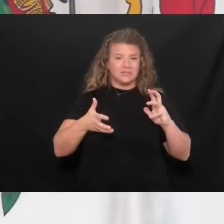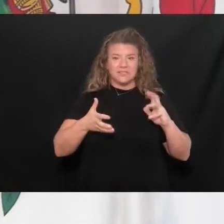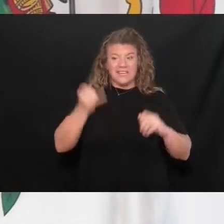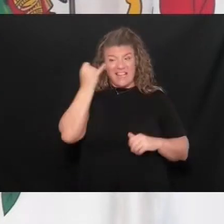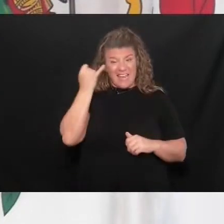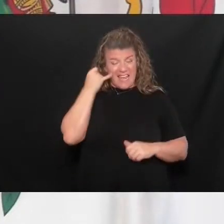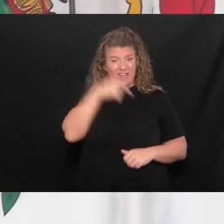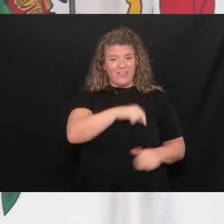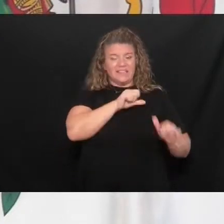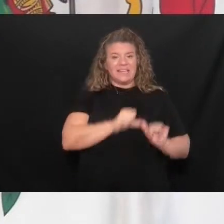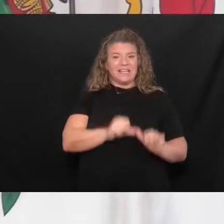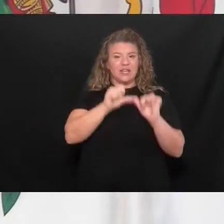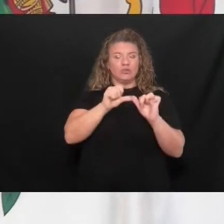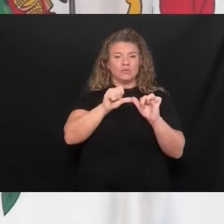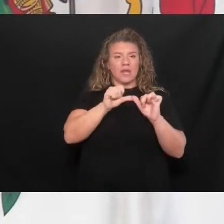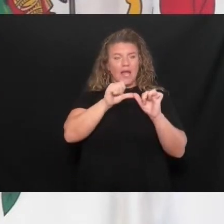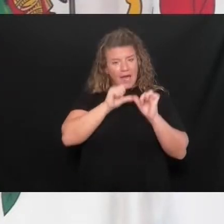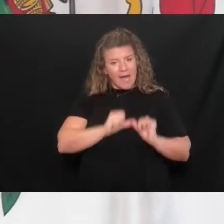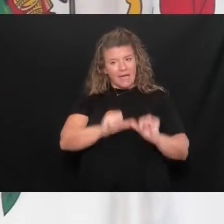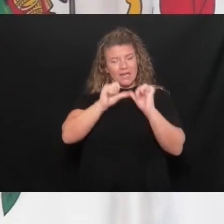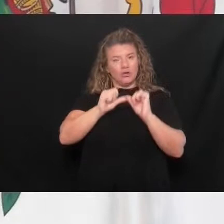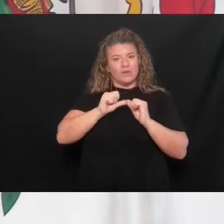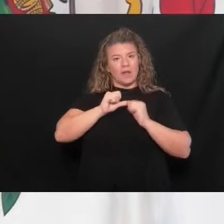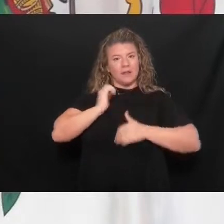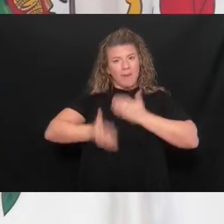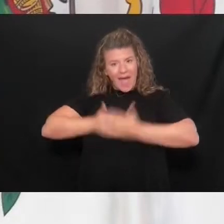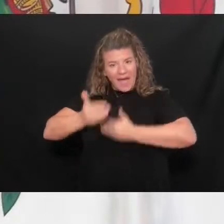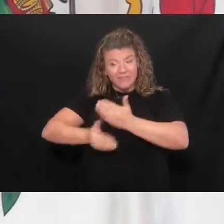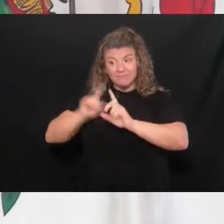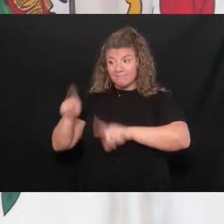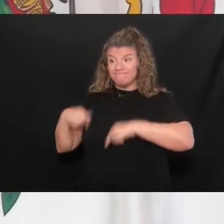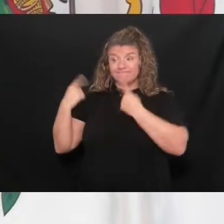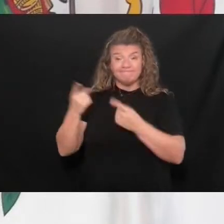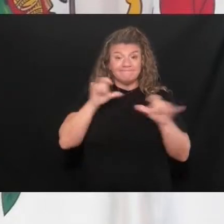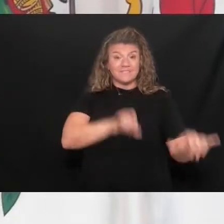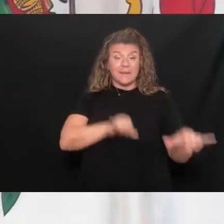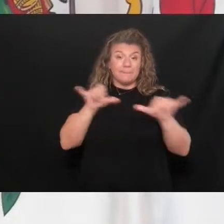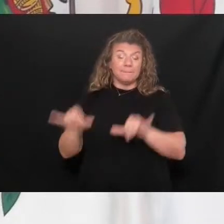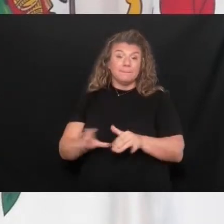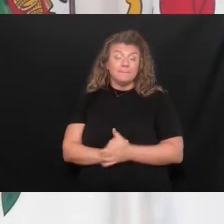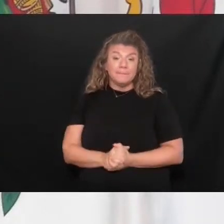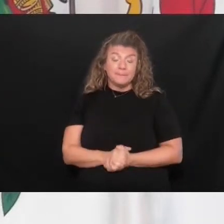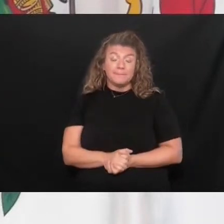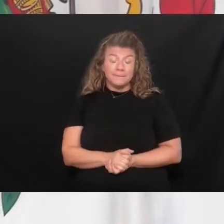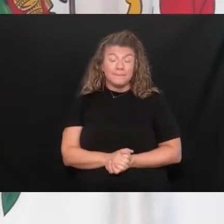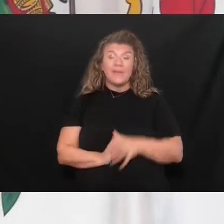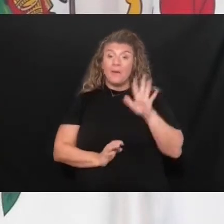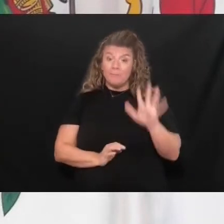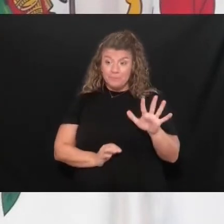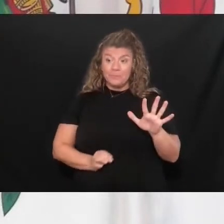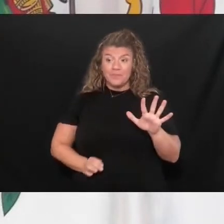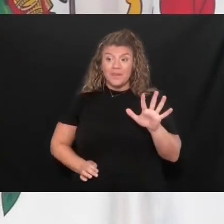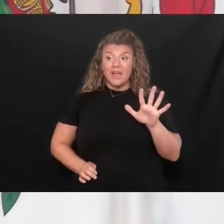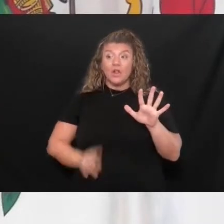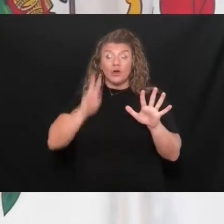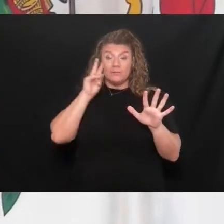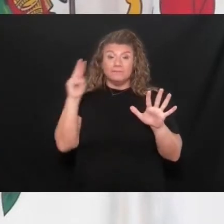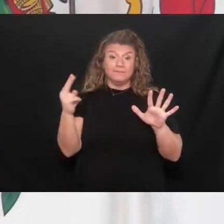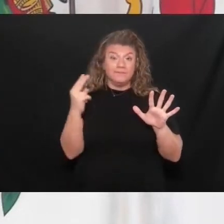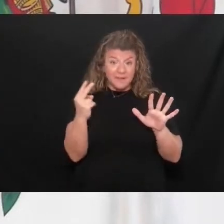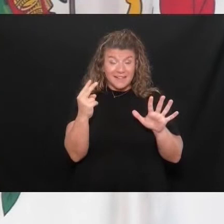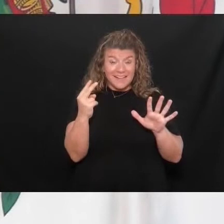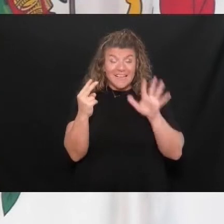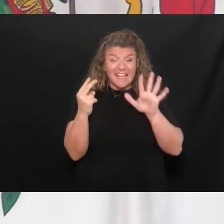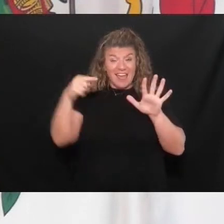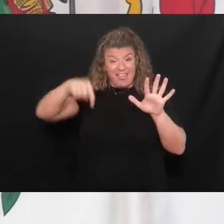this continues and it continues on the path that it's been on so far. Now, look,